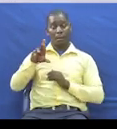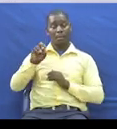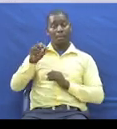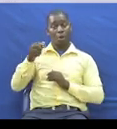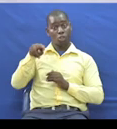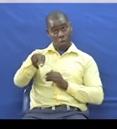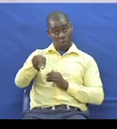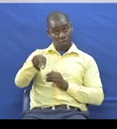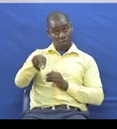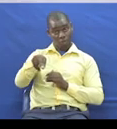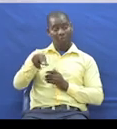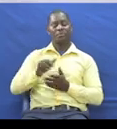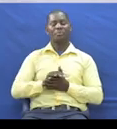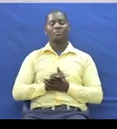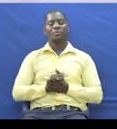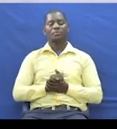in the nucleus.